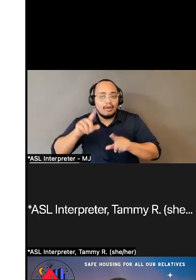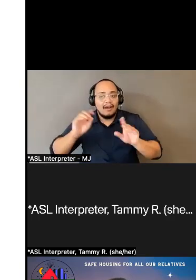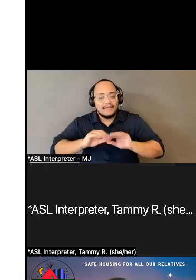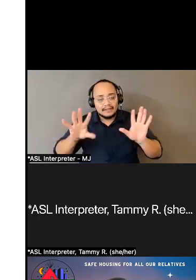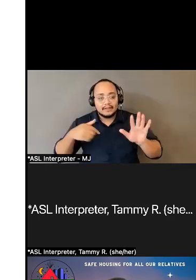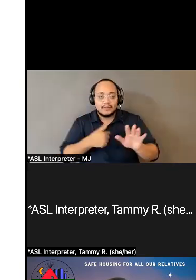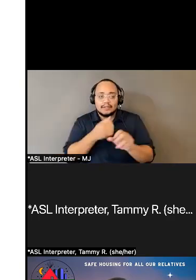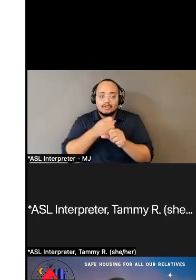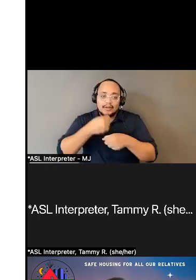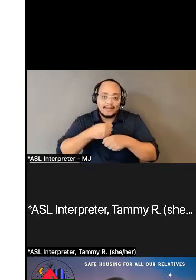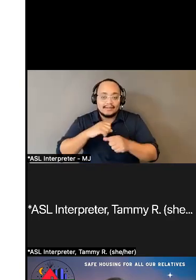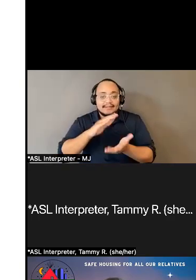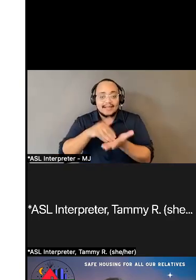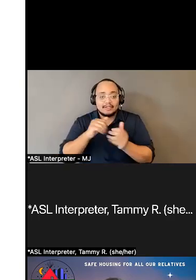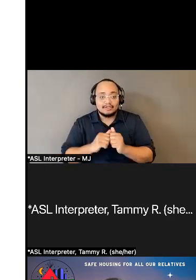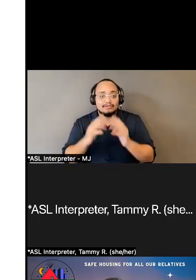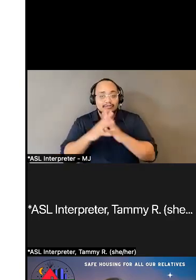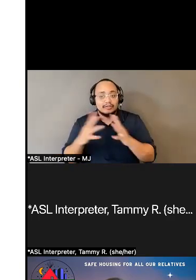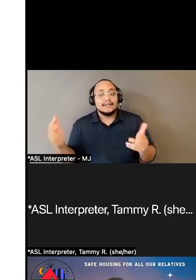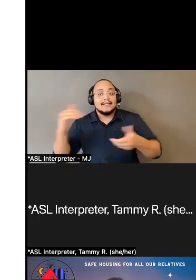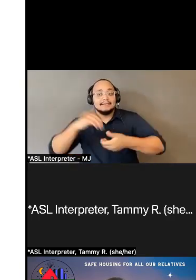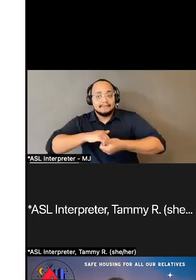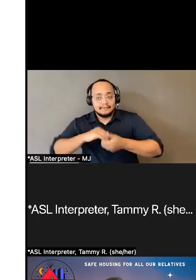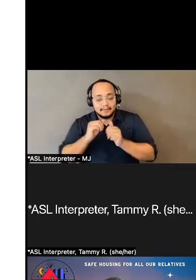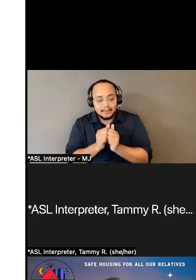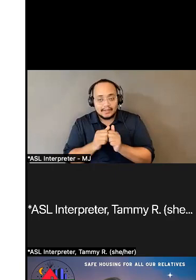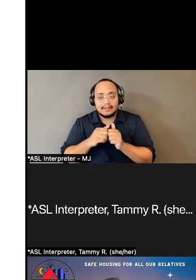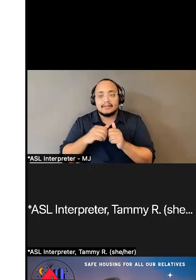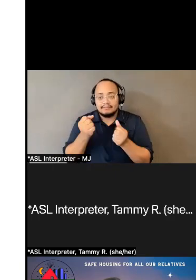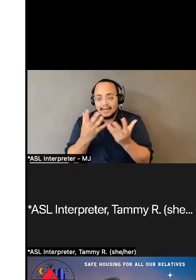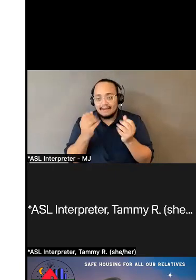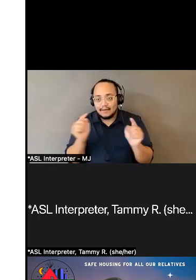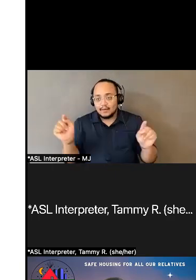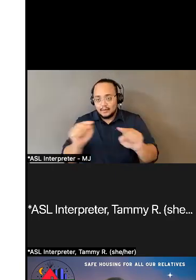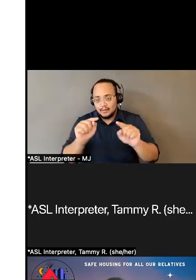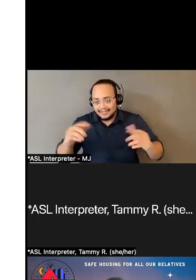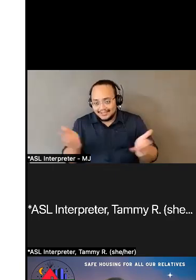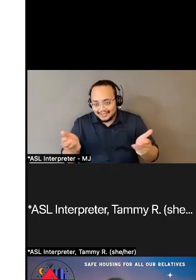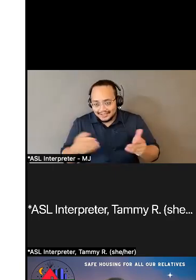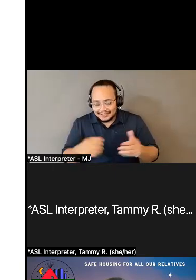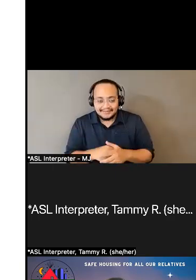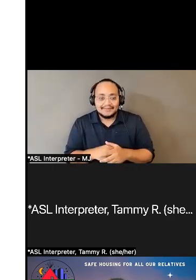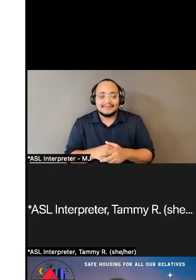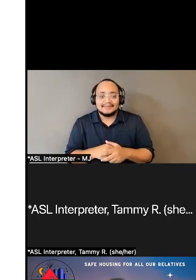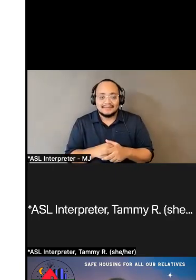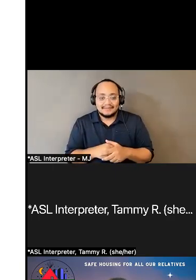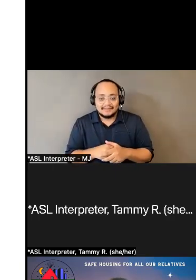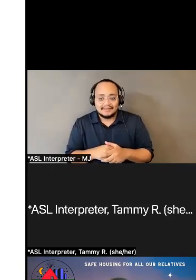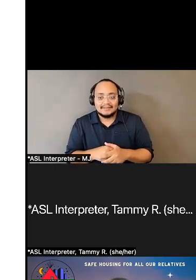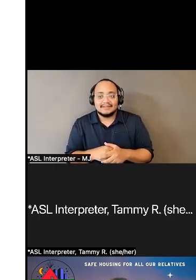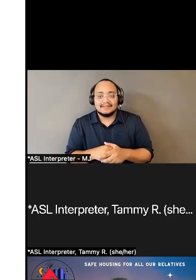the center. That was great and did so in partnership with many of you here, including FISB and